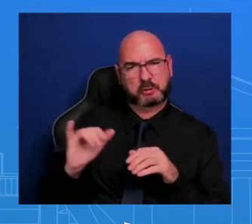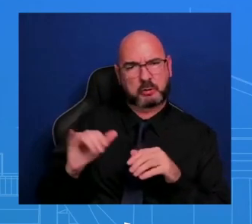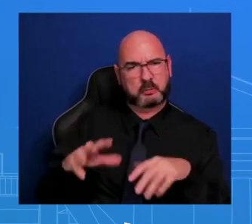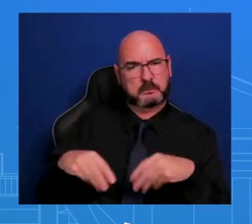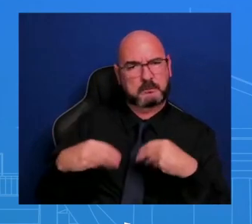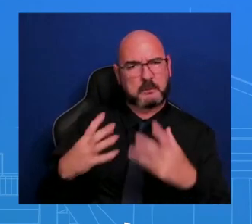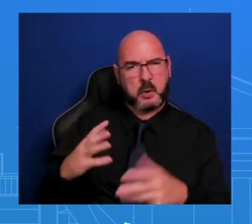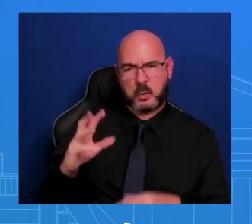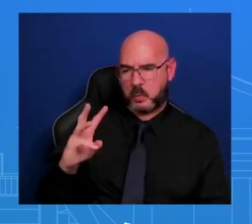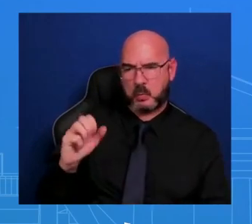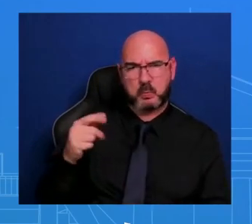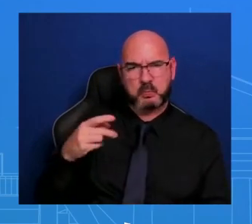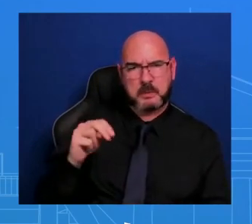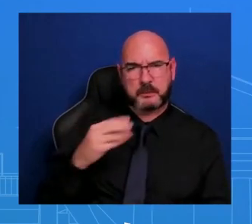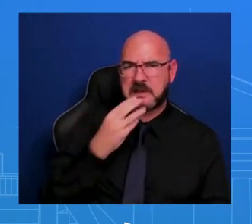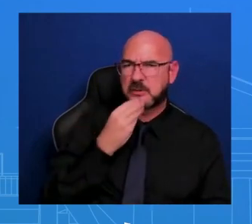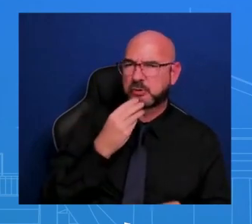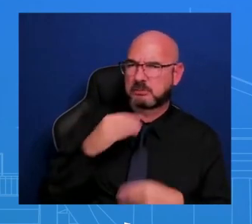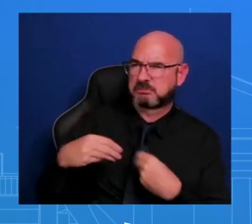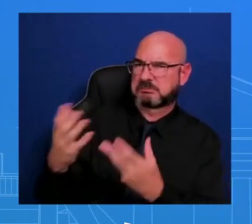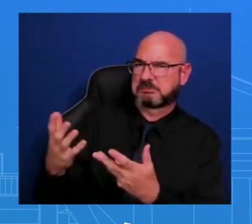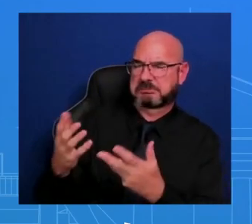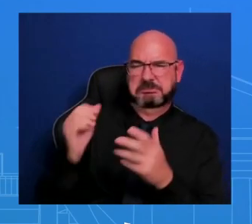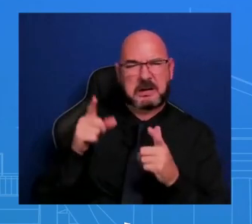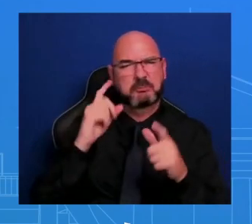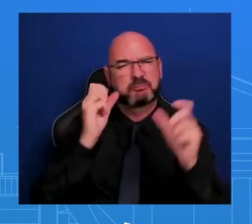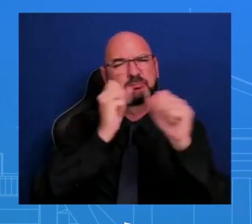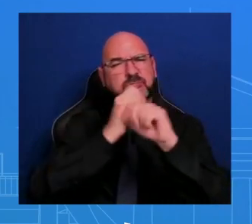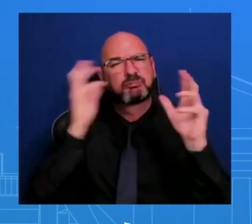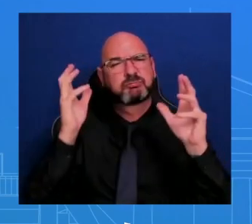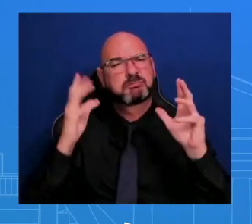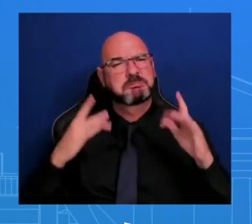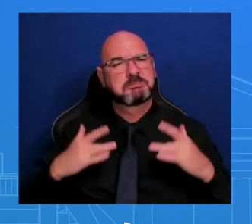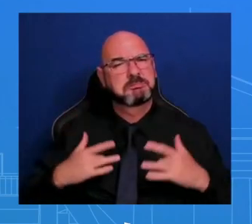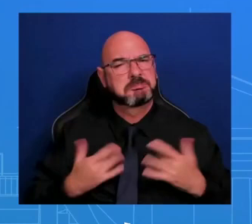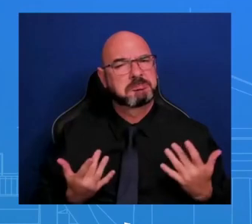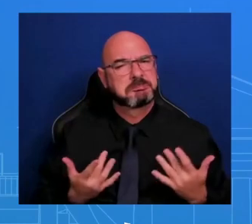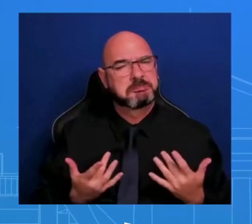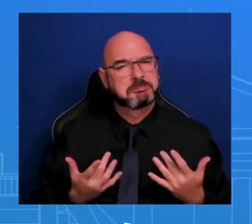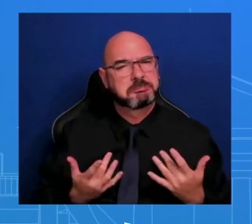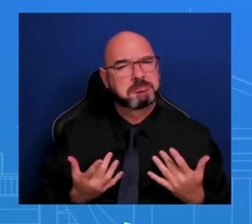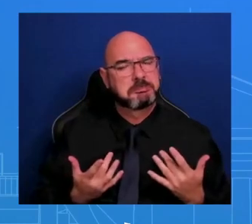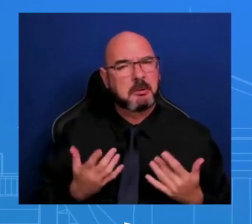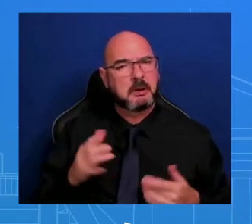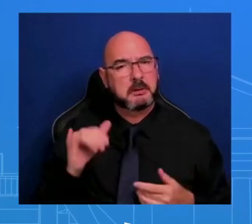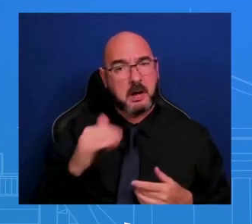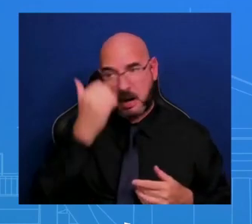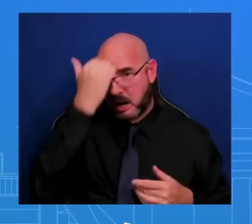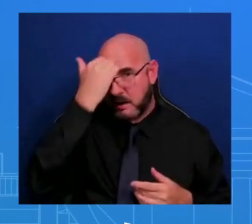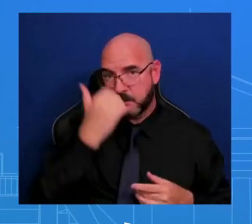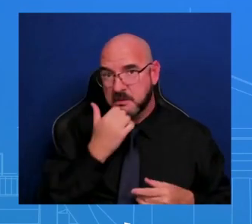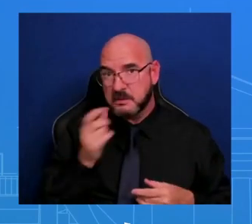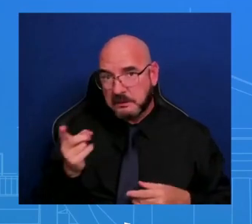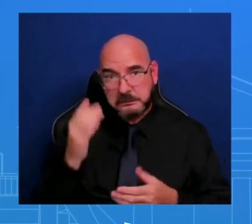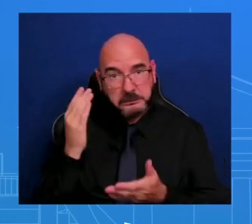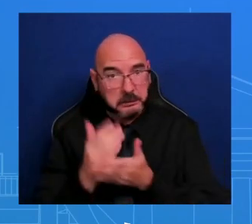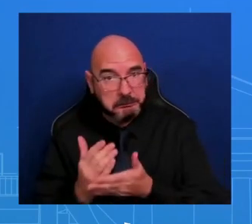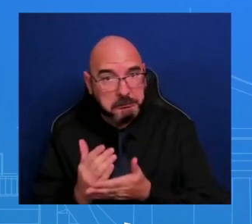whereby the hostages will be released, Hamas will be disarmed, and some kind of international conference will take